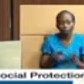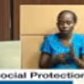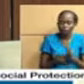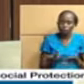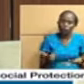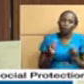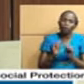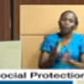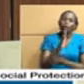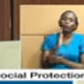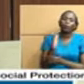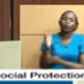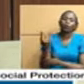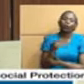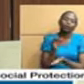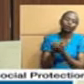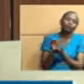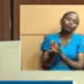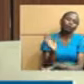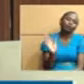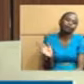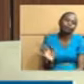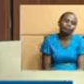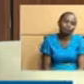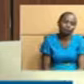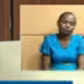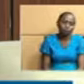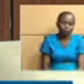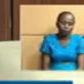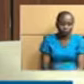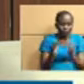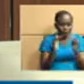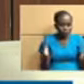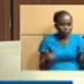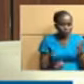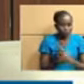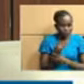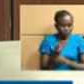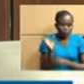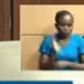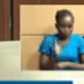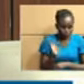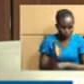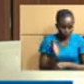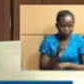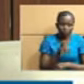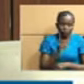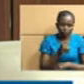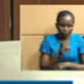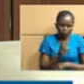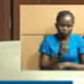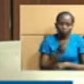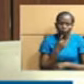shelves. So I want to talk to the Equal Opportunities Committee. Yes. The Equal Opportunities Committee